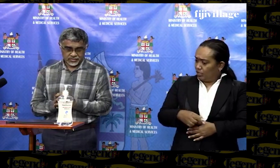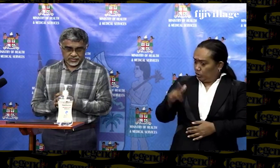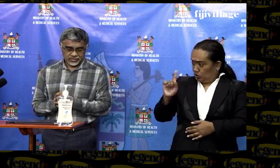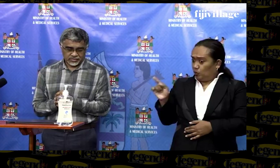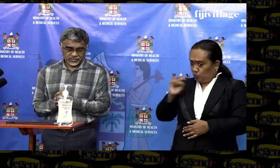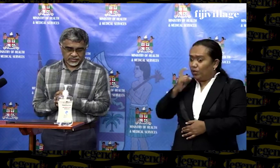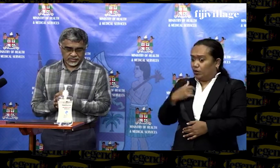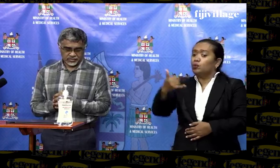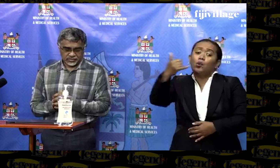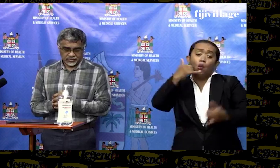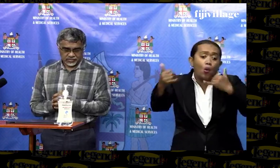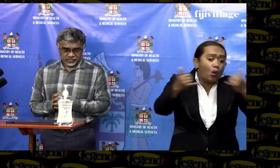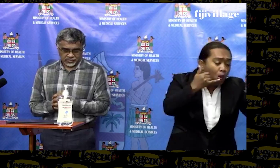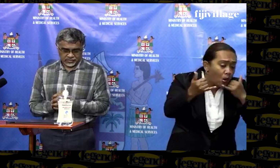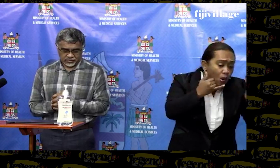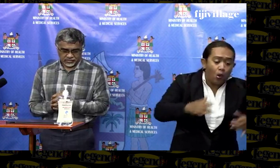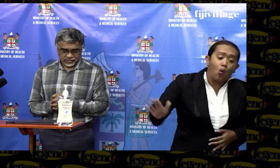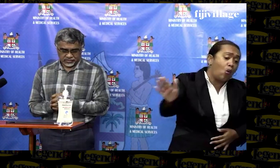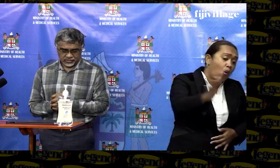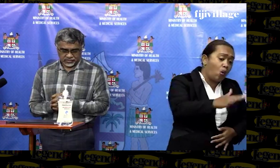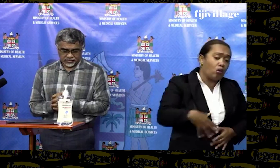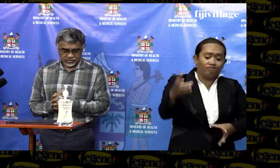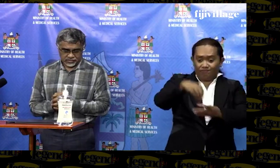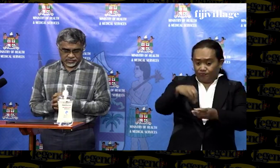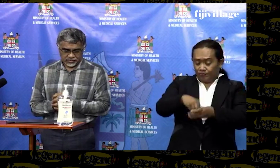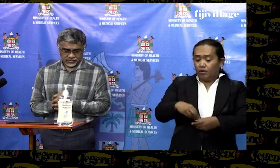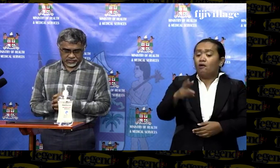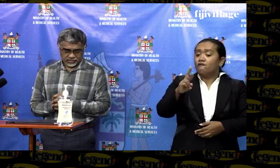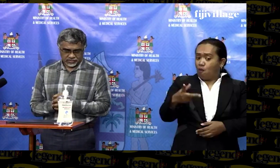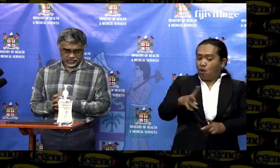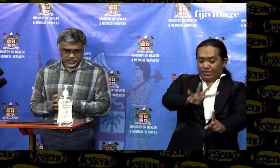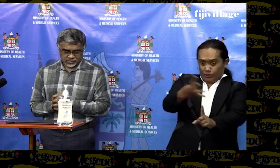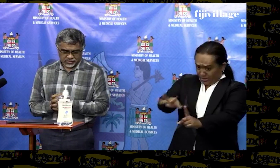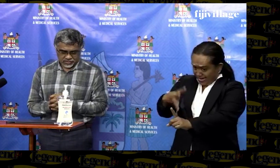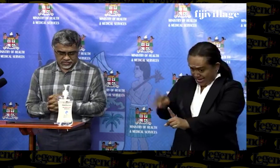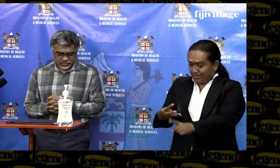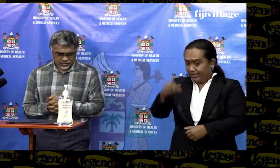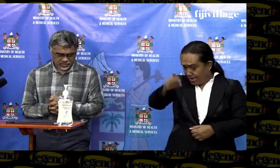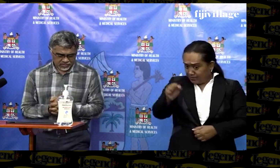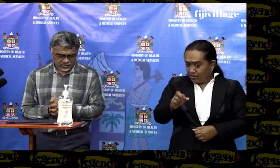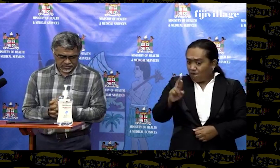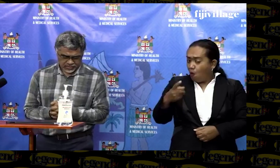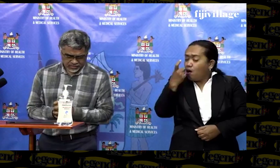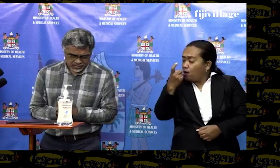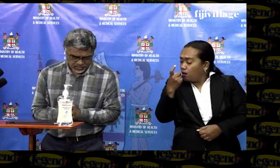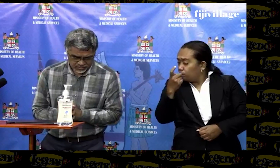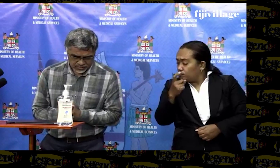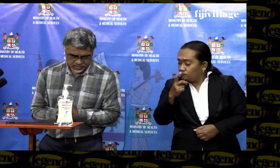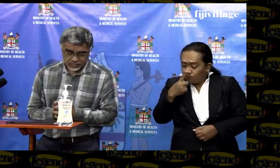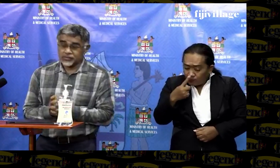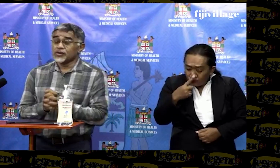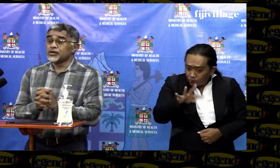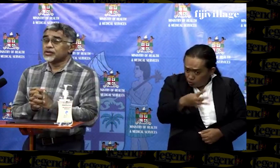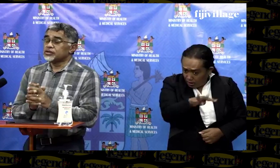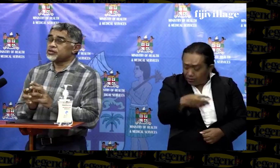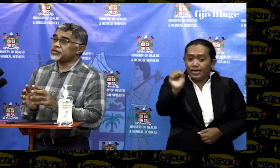effective lip reading. Some of them do lip reading. And they need to see our faces and the facial expression, because sign language is